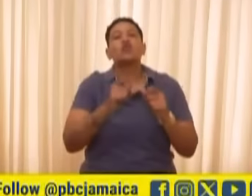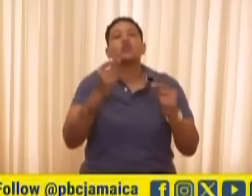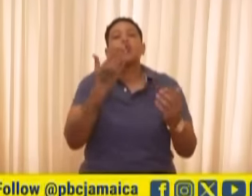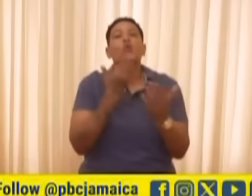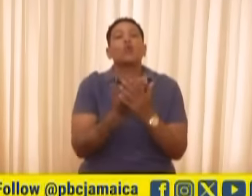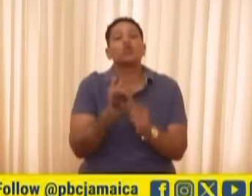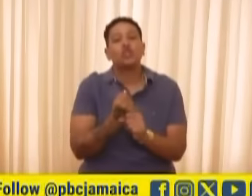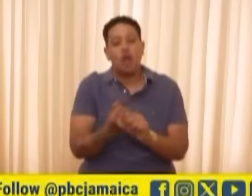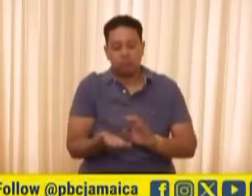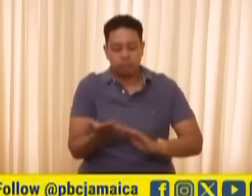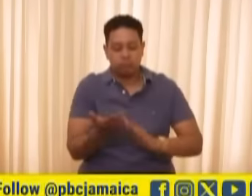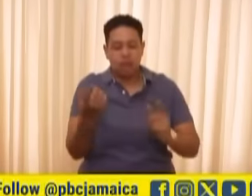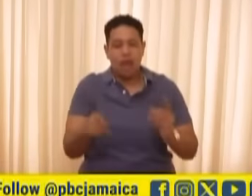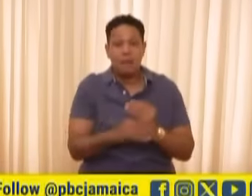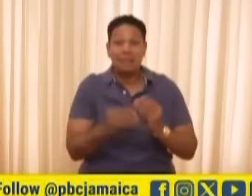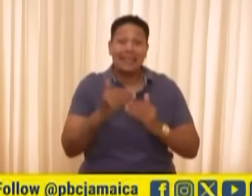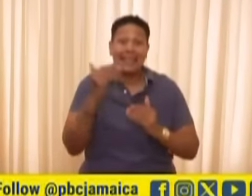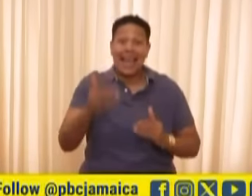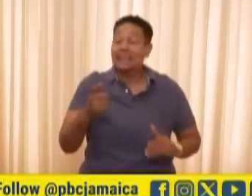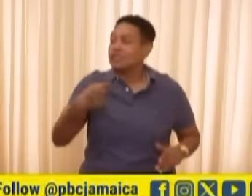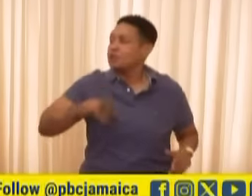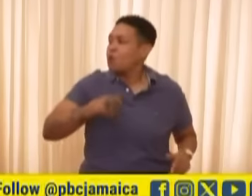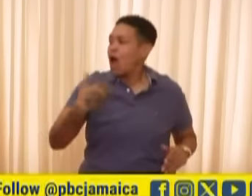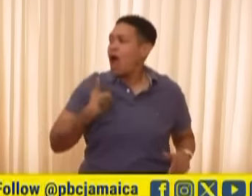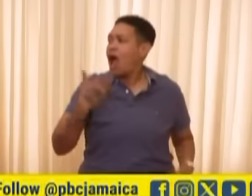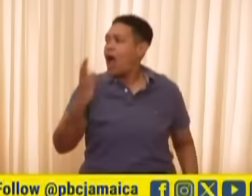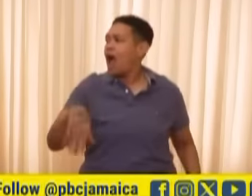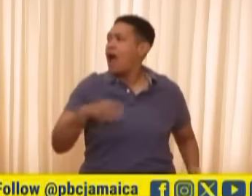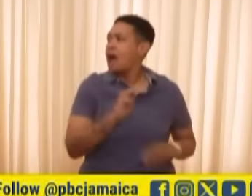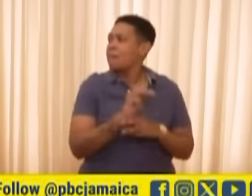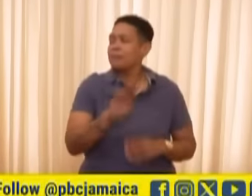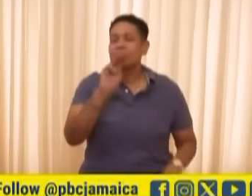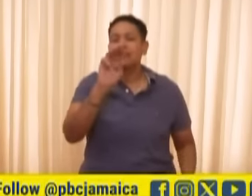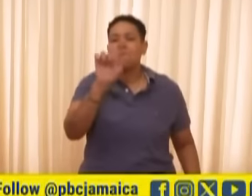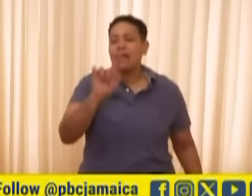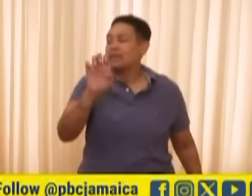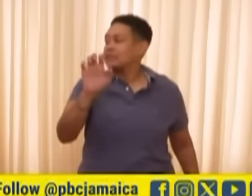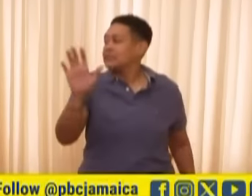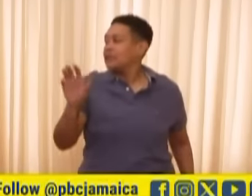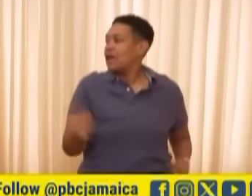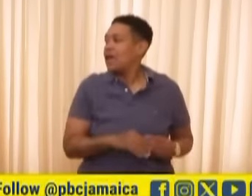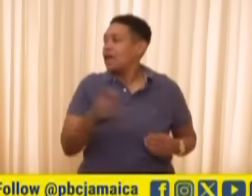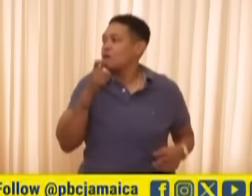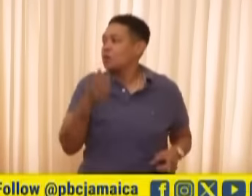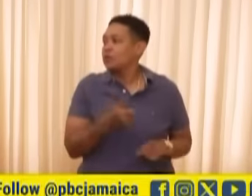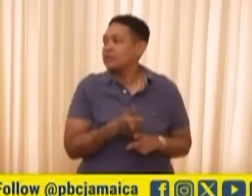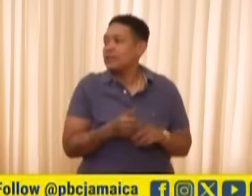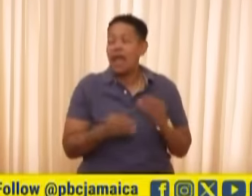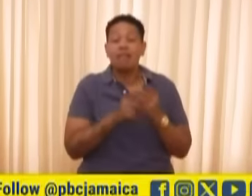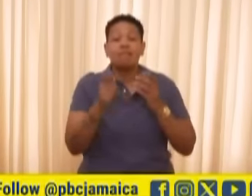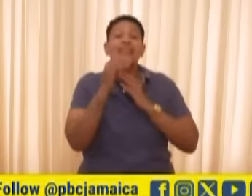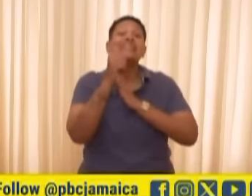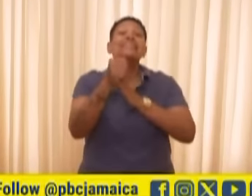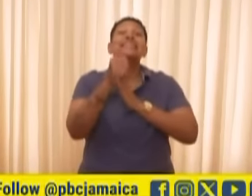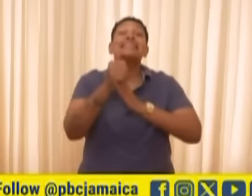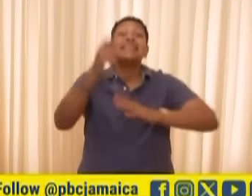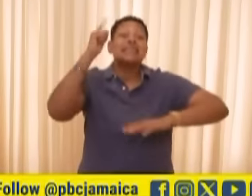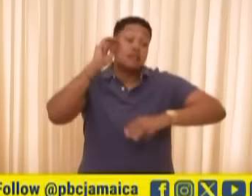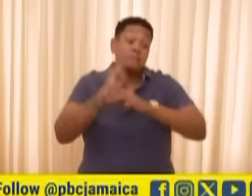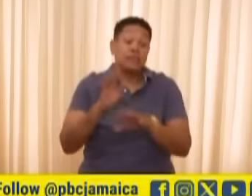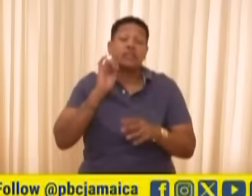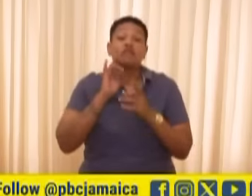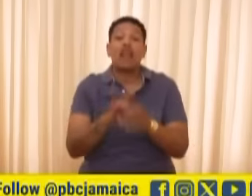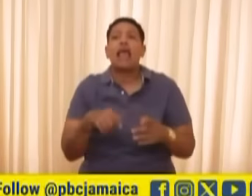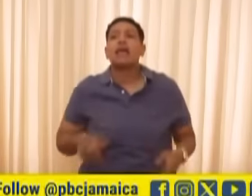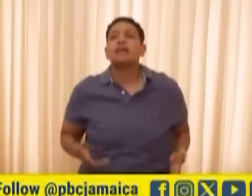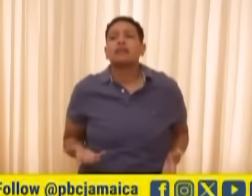to do that. Up next, we do have Minister Mackenzie, who is the lead minister in